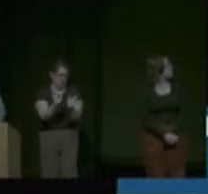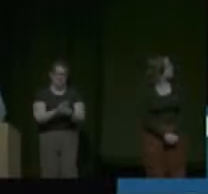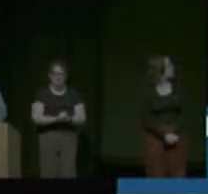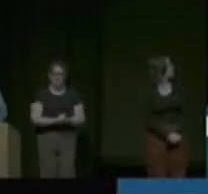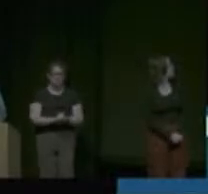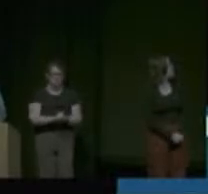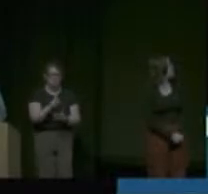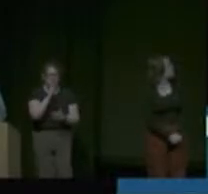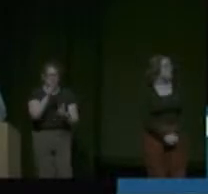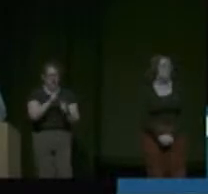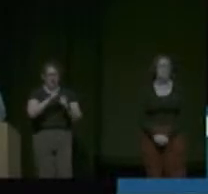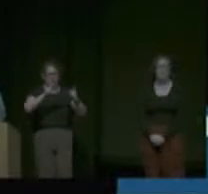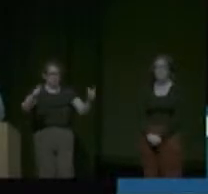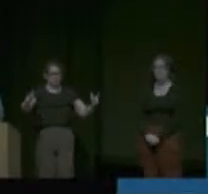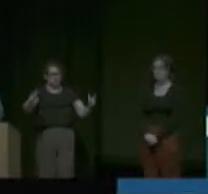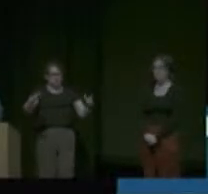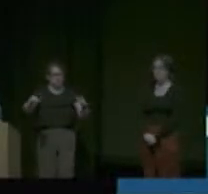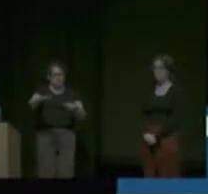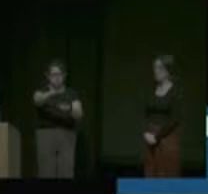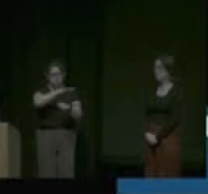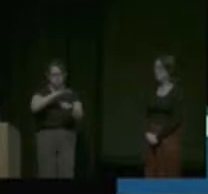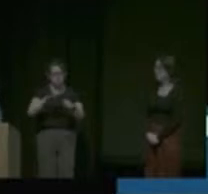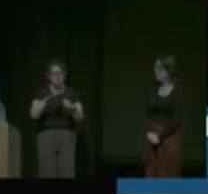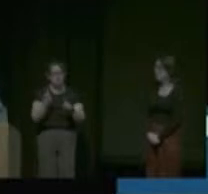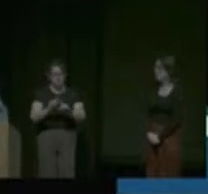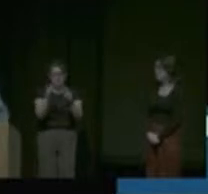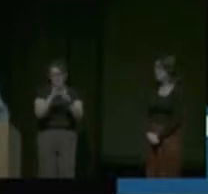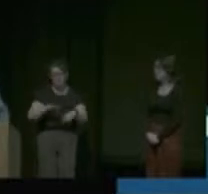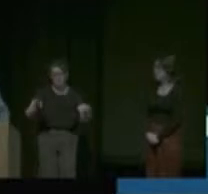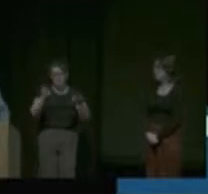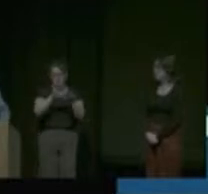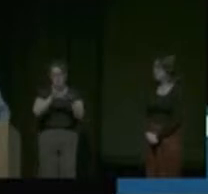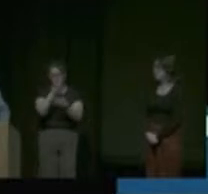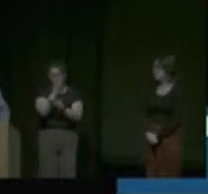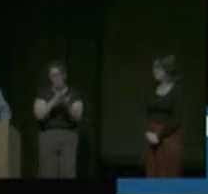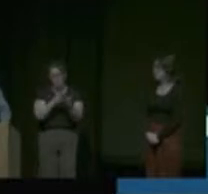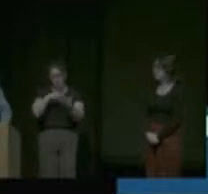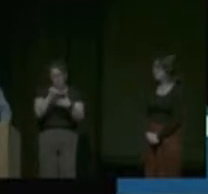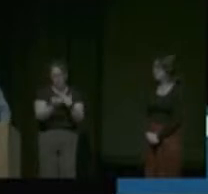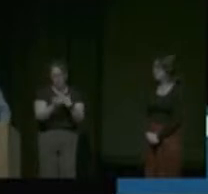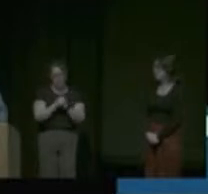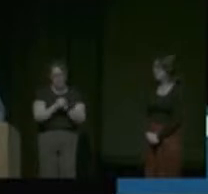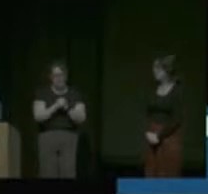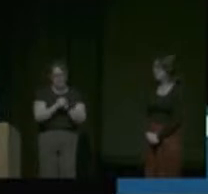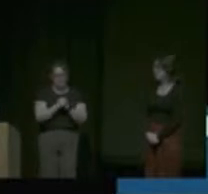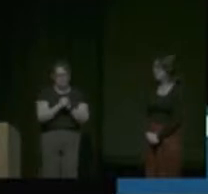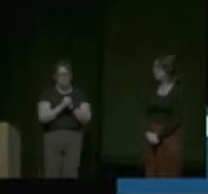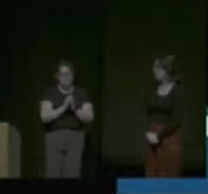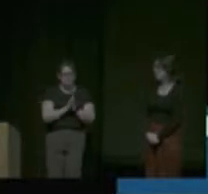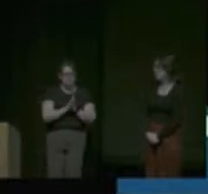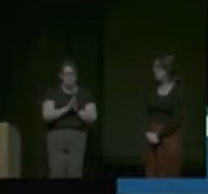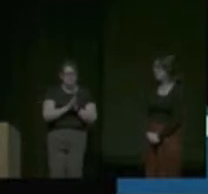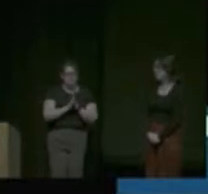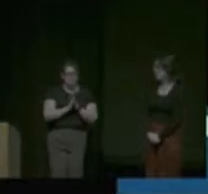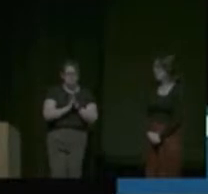it's not a whole lot of volume, but again, it's an important piece of the project that, we're taking seriously.